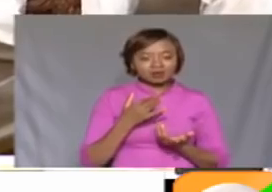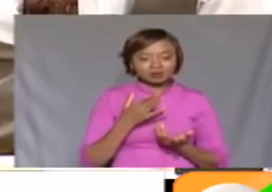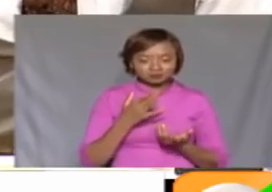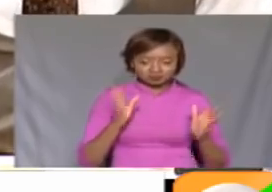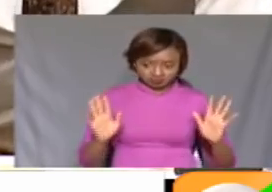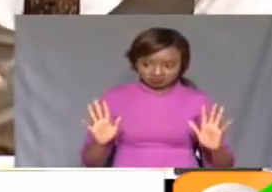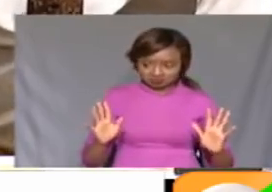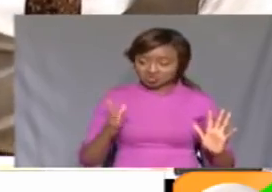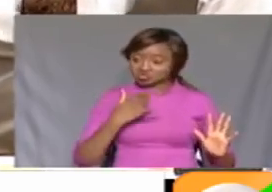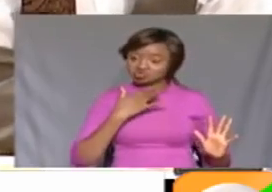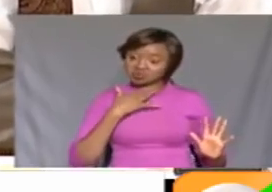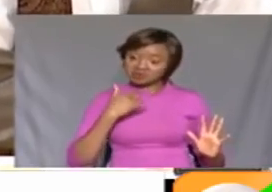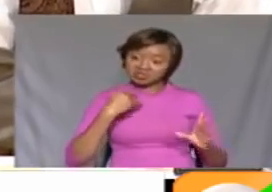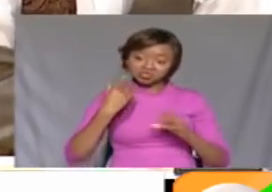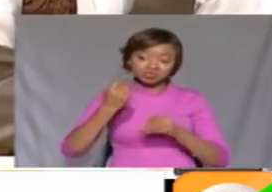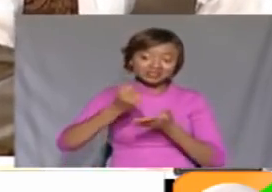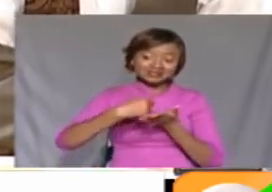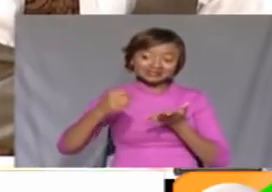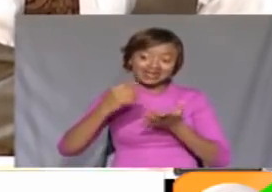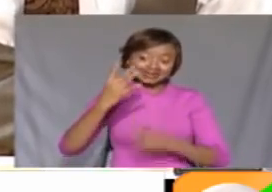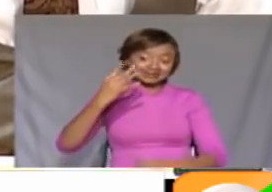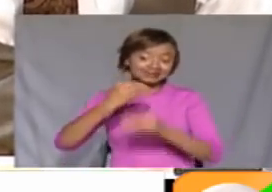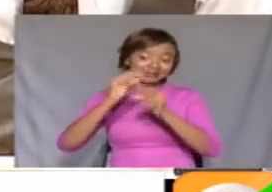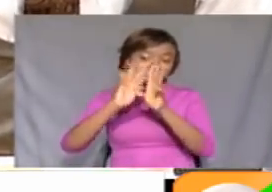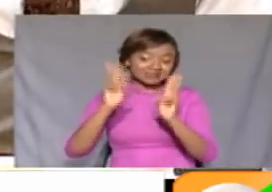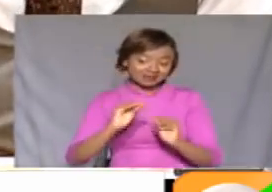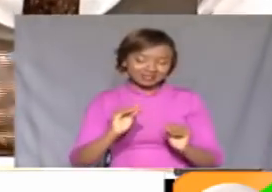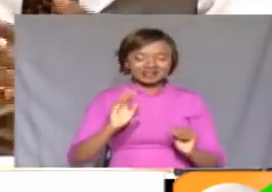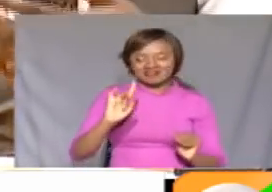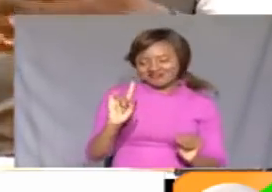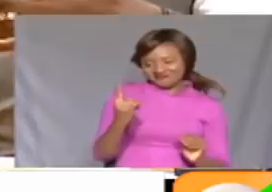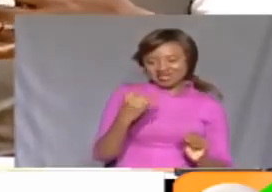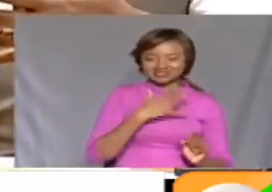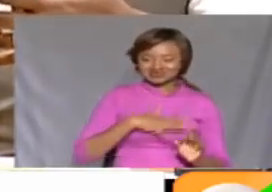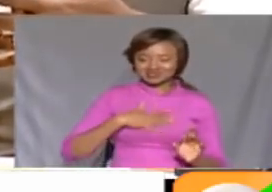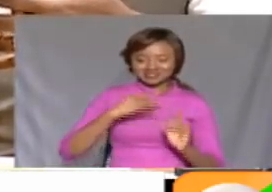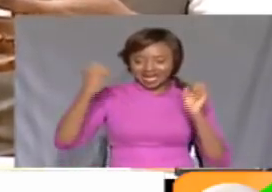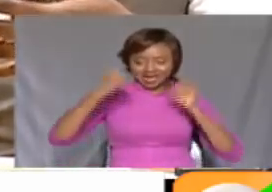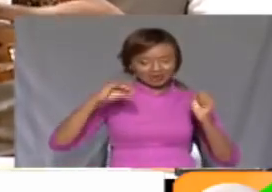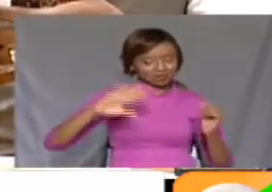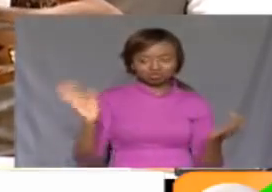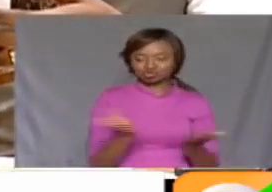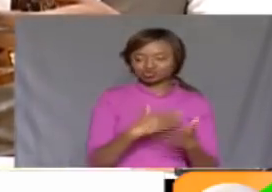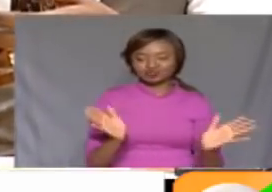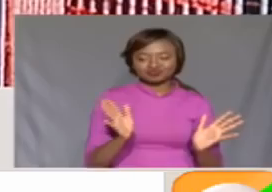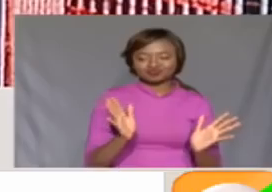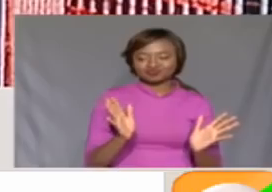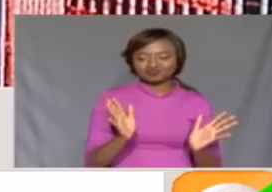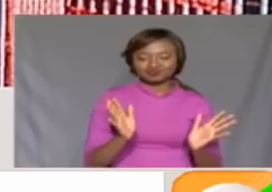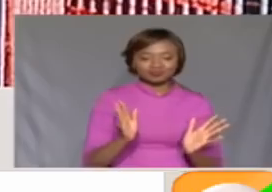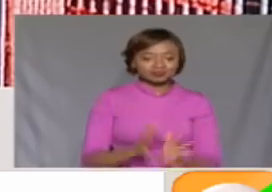on the table and frustrate a state house. But his hand is completely weakened. I mean, if you think about